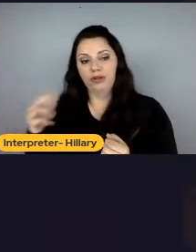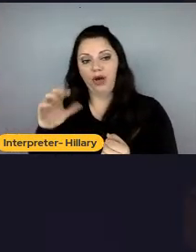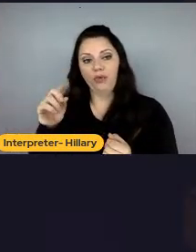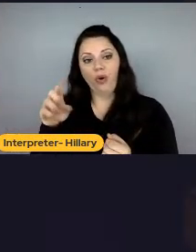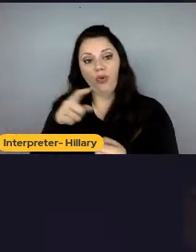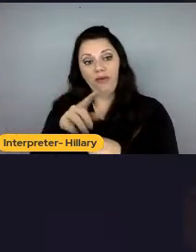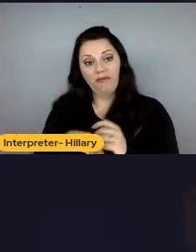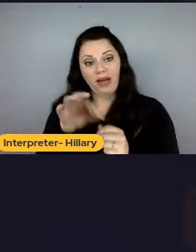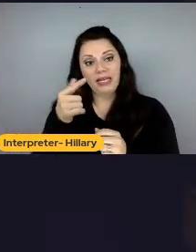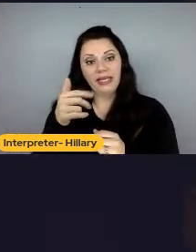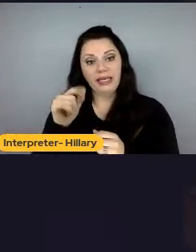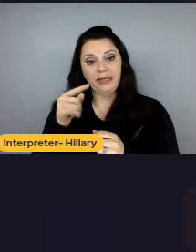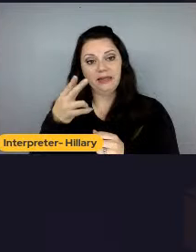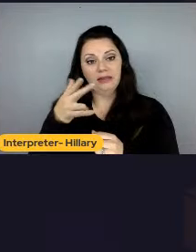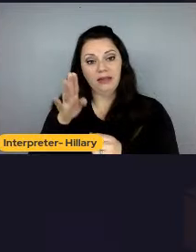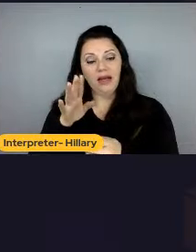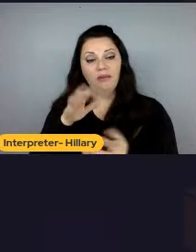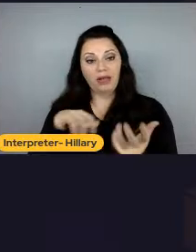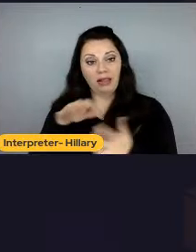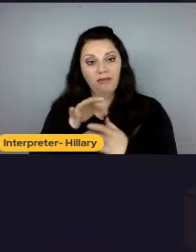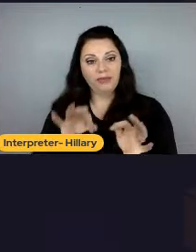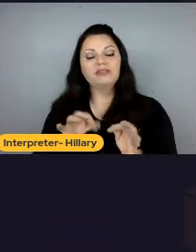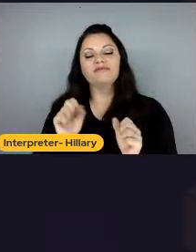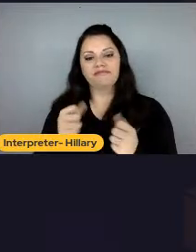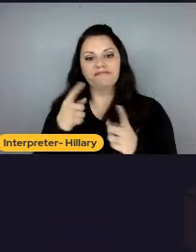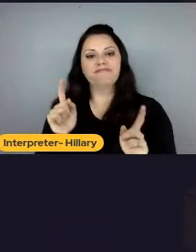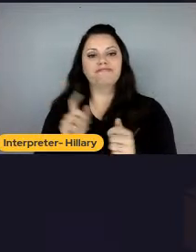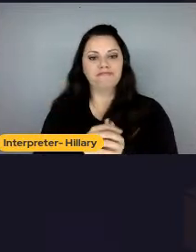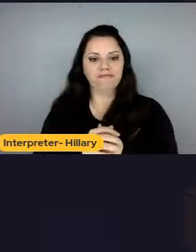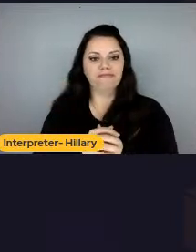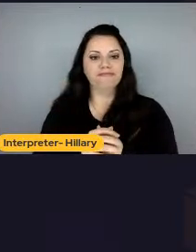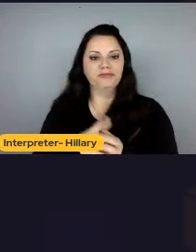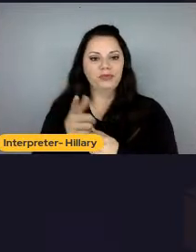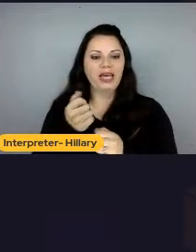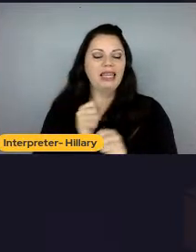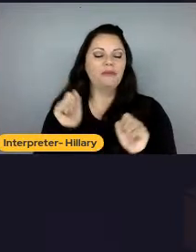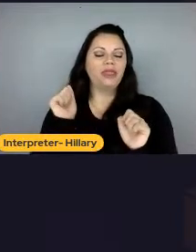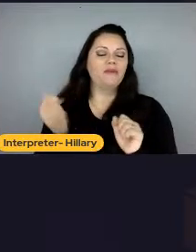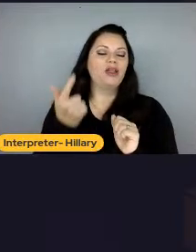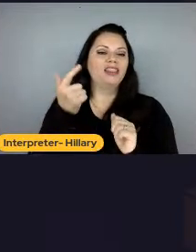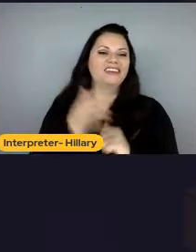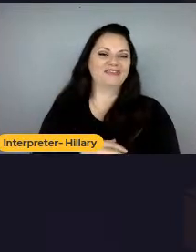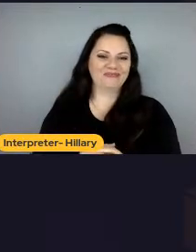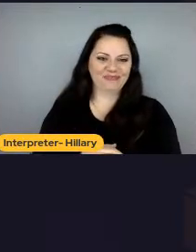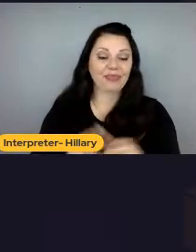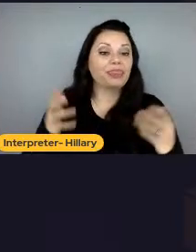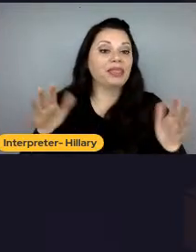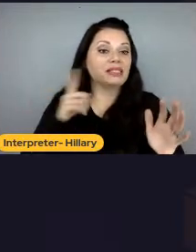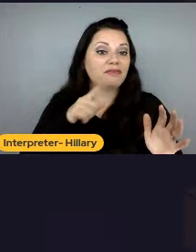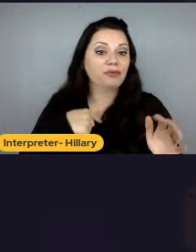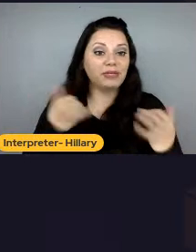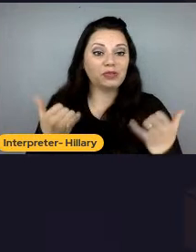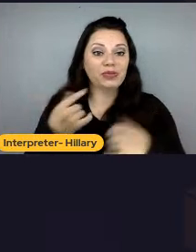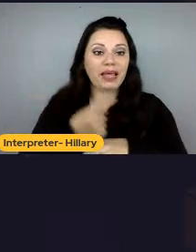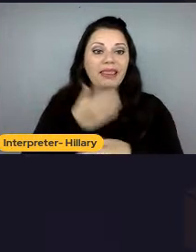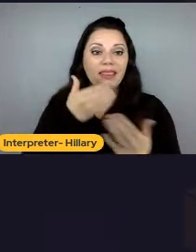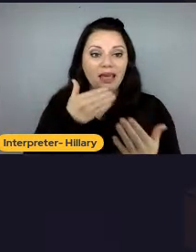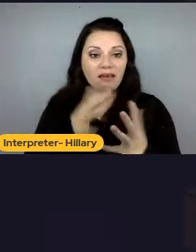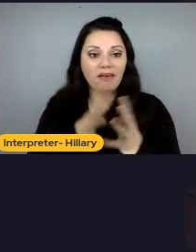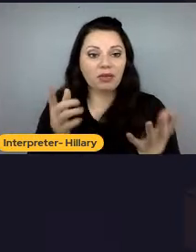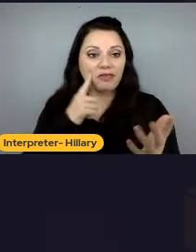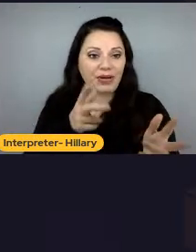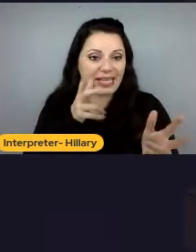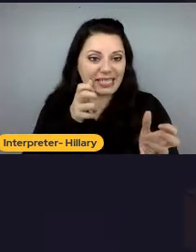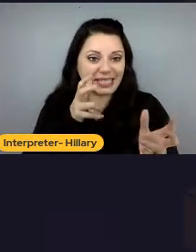find on GitHub based on CloudFormation. So you can leverage them all. And that's it for me today. Thank you very much for listening.